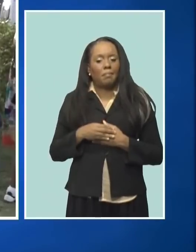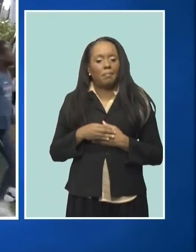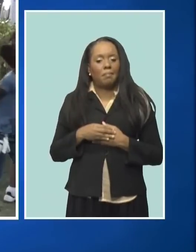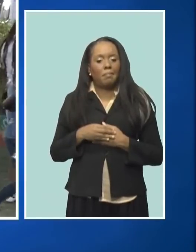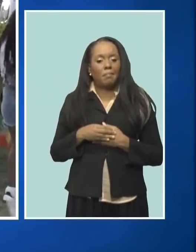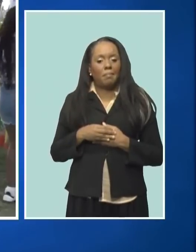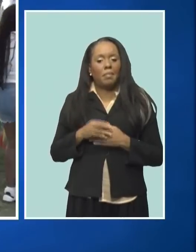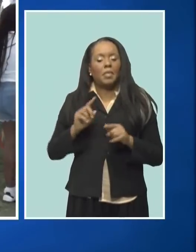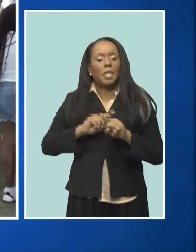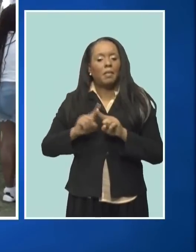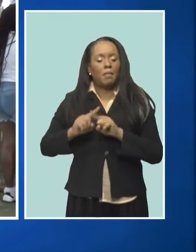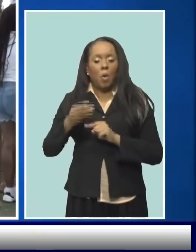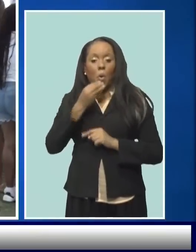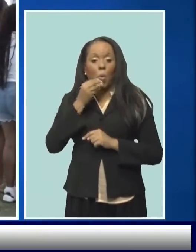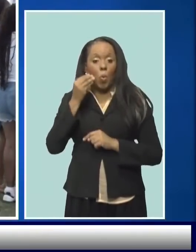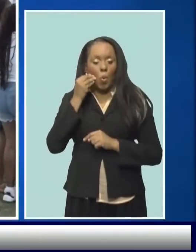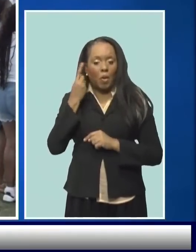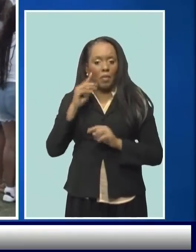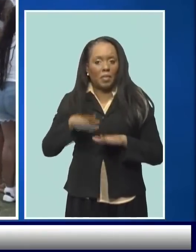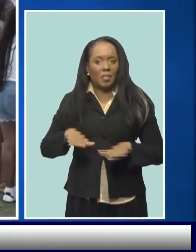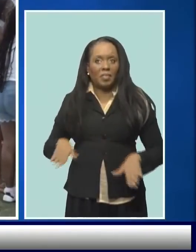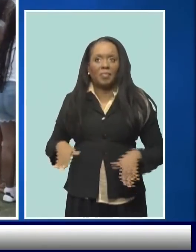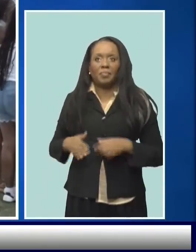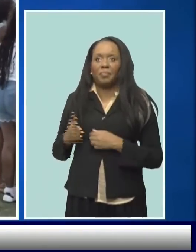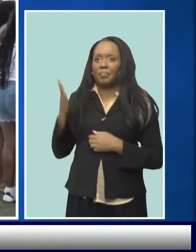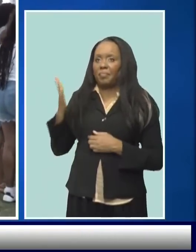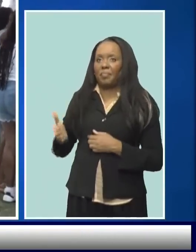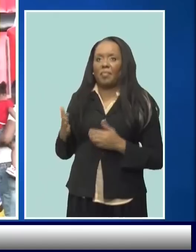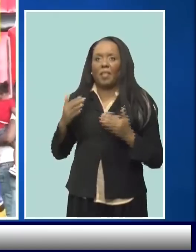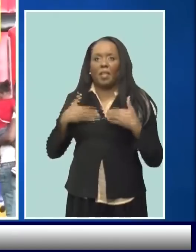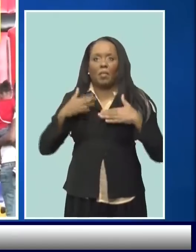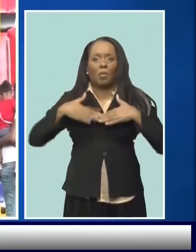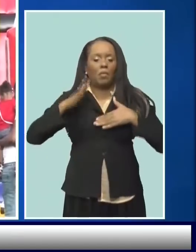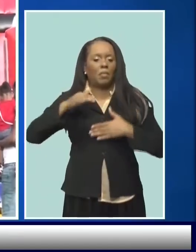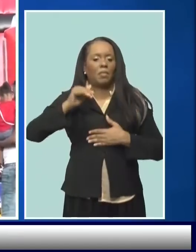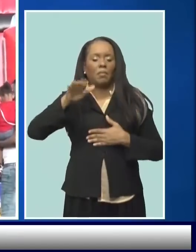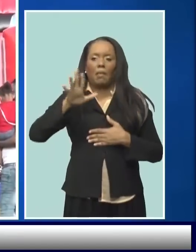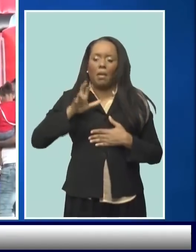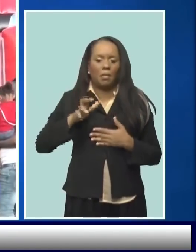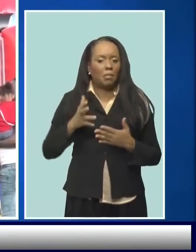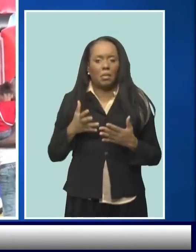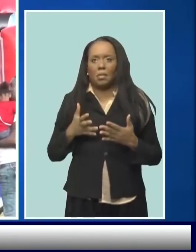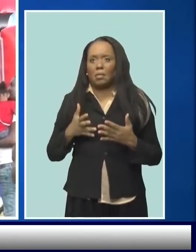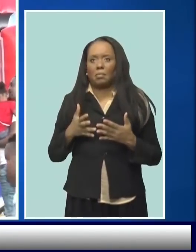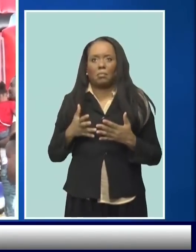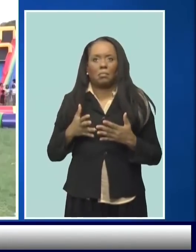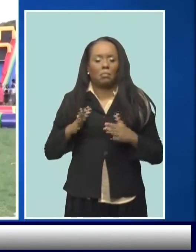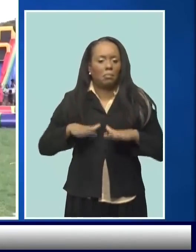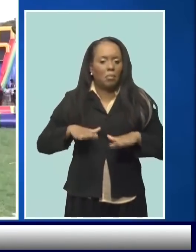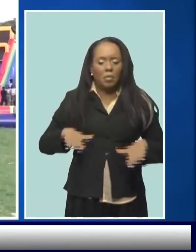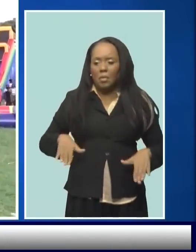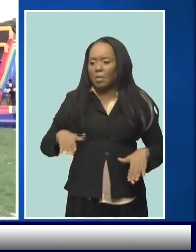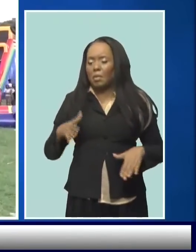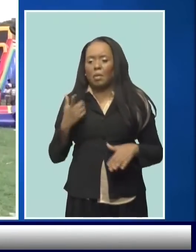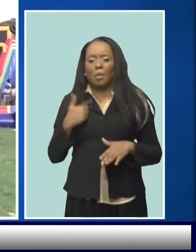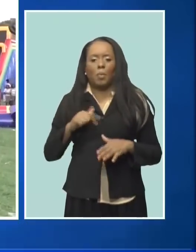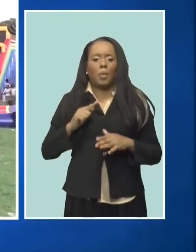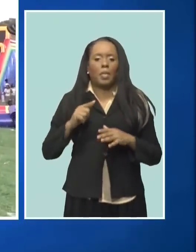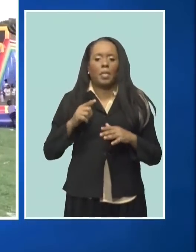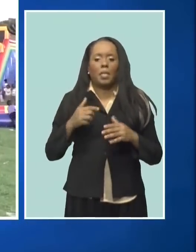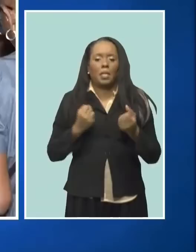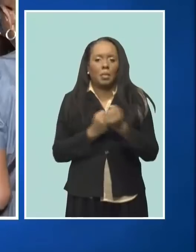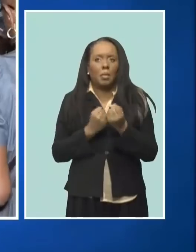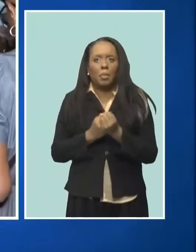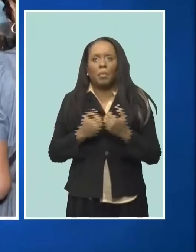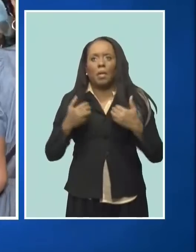over 500 kids, and that has nothing to do with parents. We have loads of jumping tents, we have the Howard